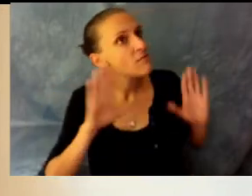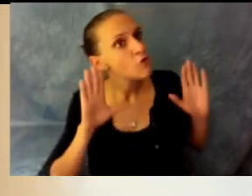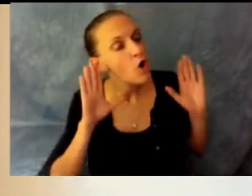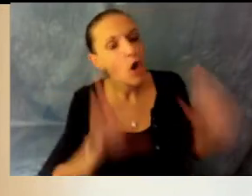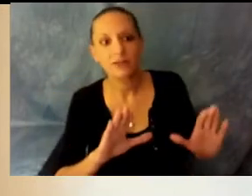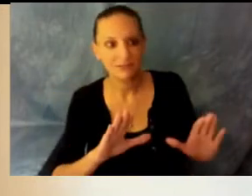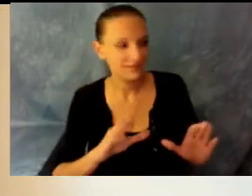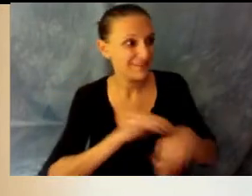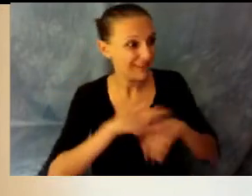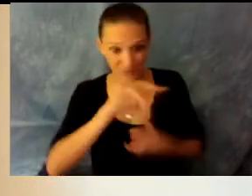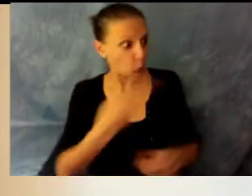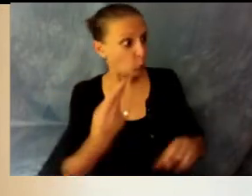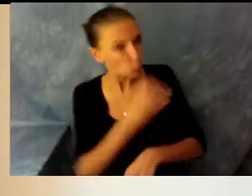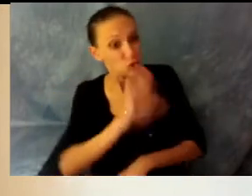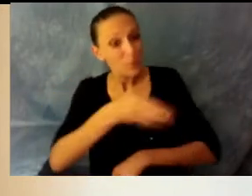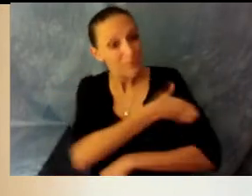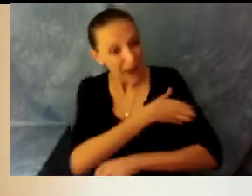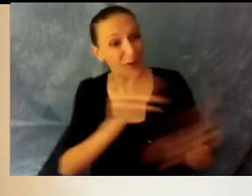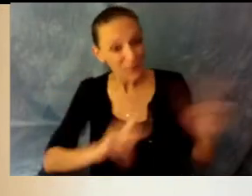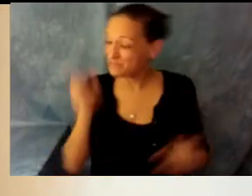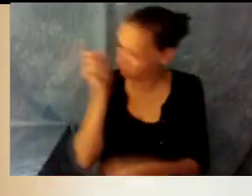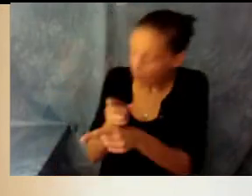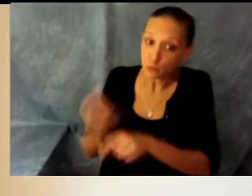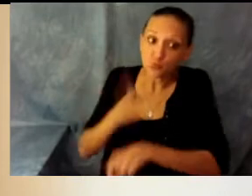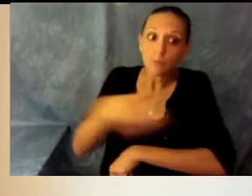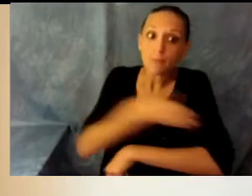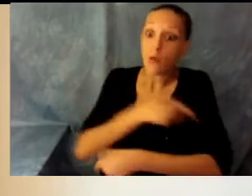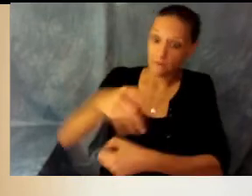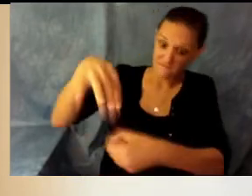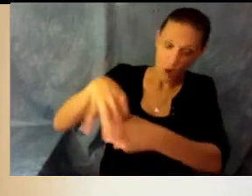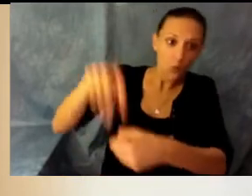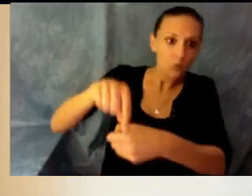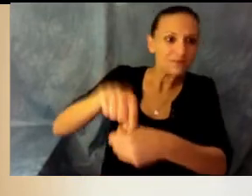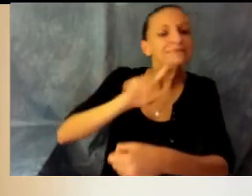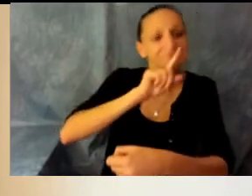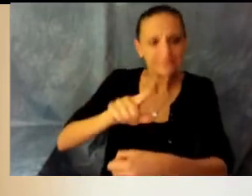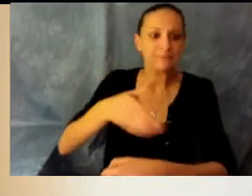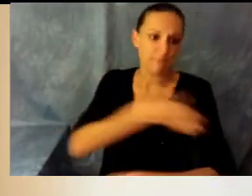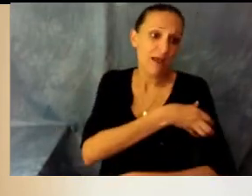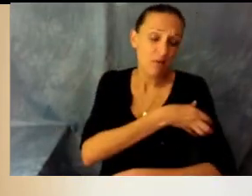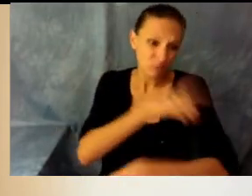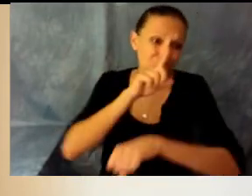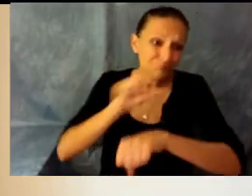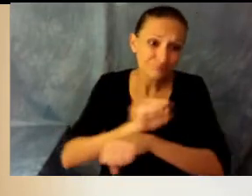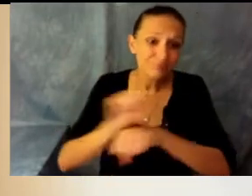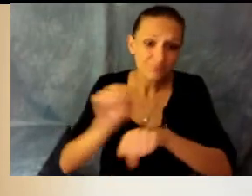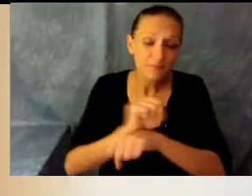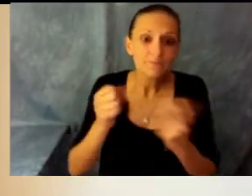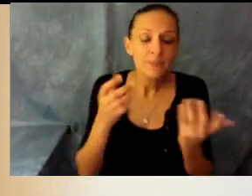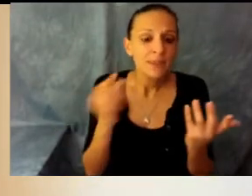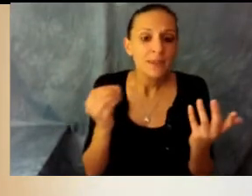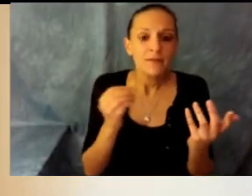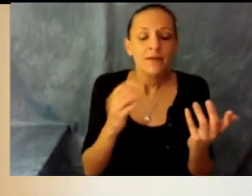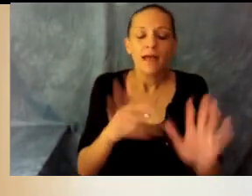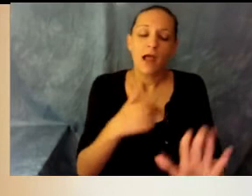power, people. Use your power. It is power. The vote is power. It is. And, I'll just tell you,